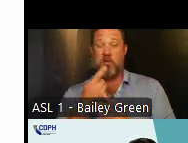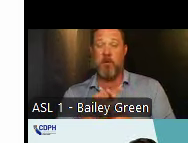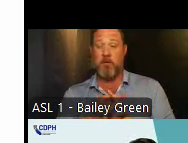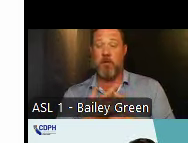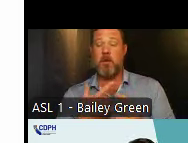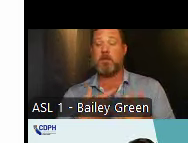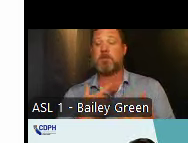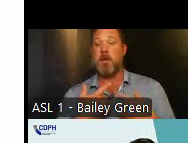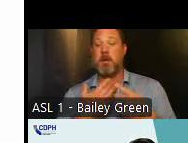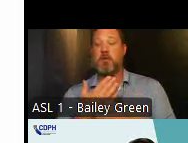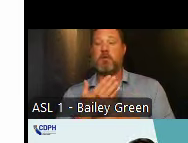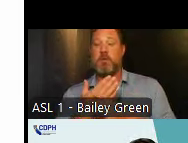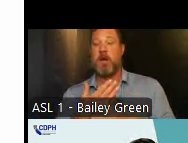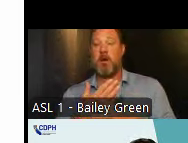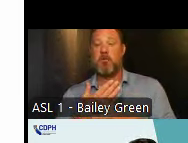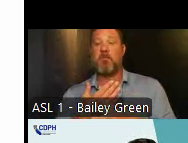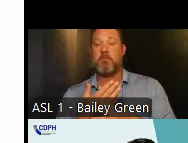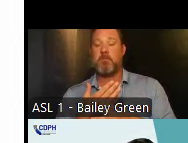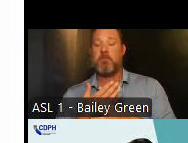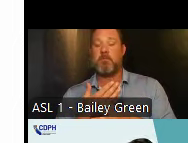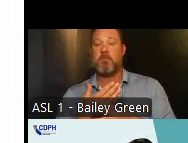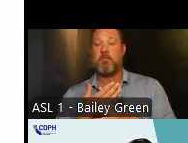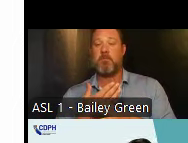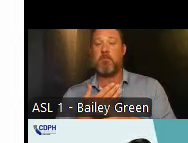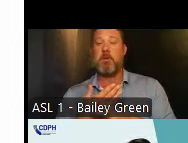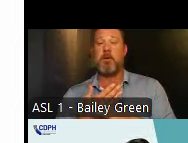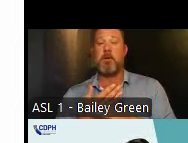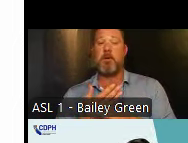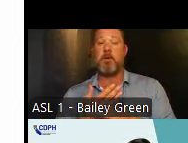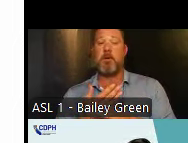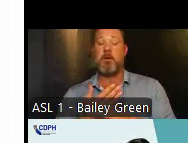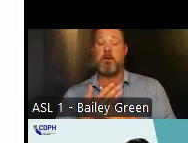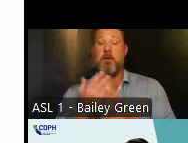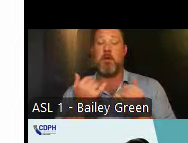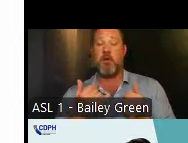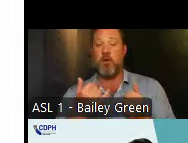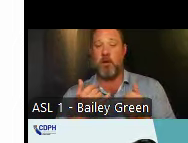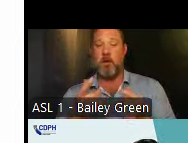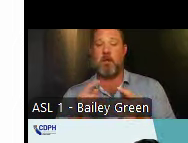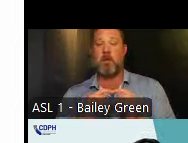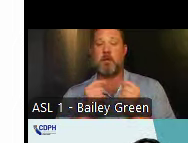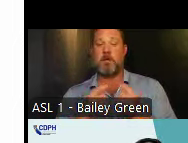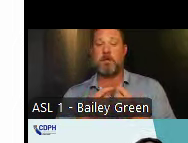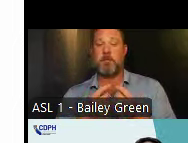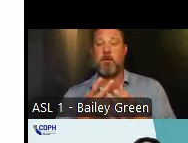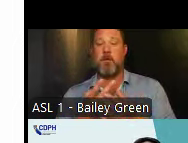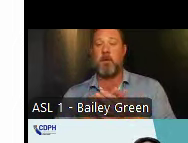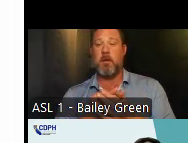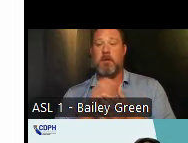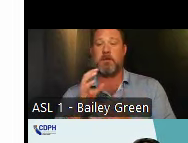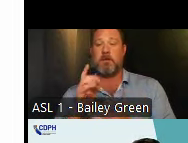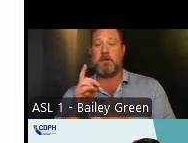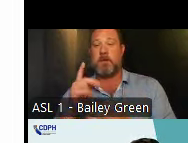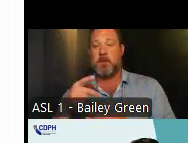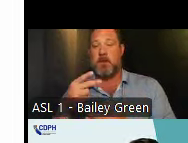to share that news with you. And in the meantime, UCSF, their team, in collaboration with CDPH, is in